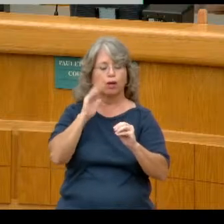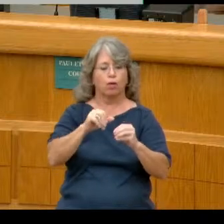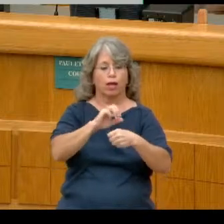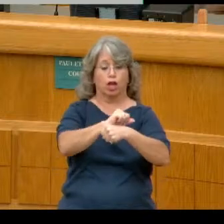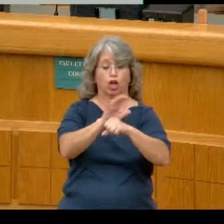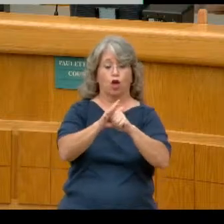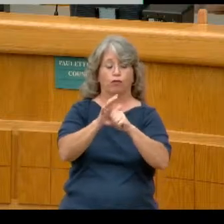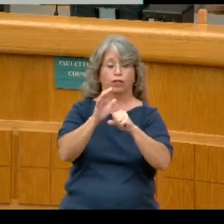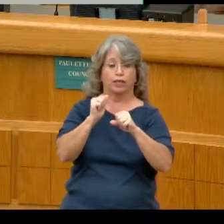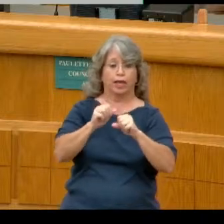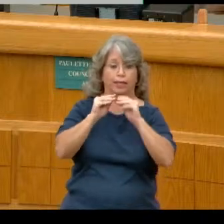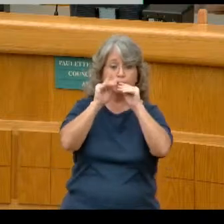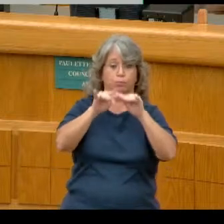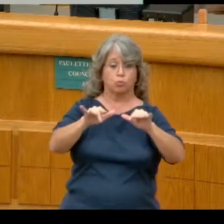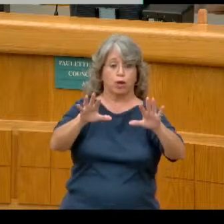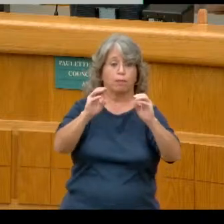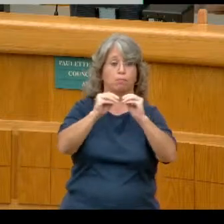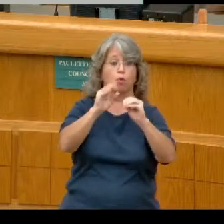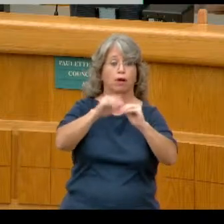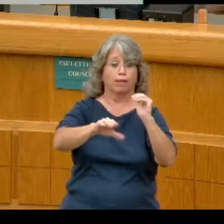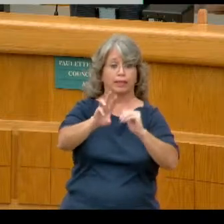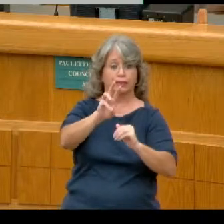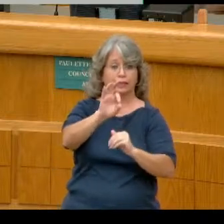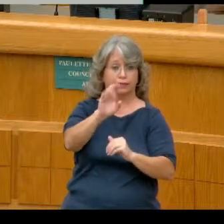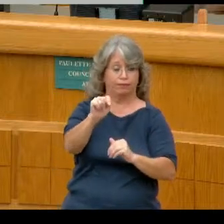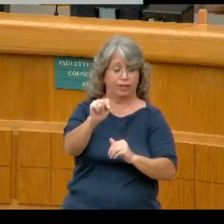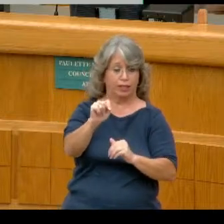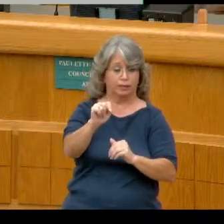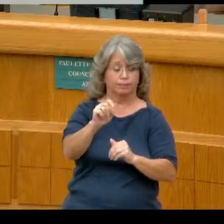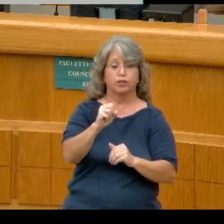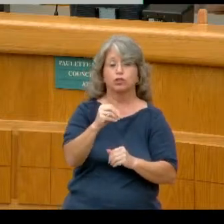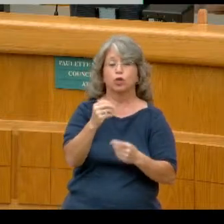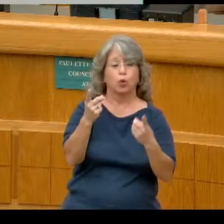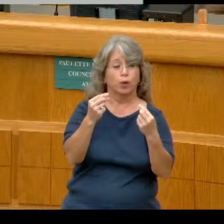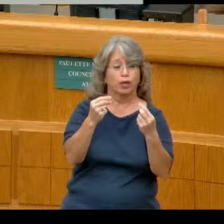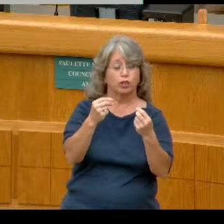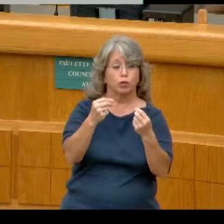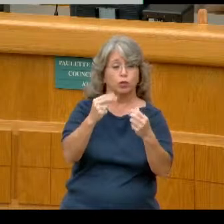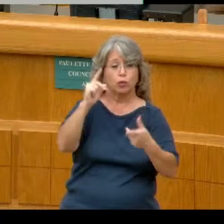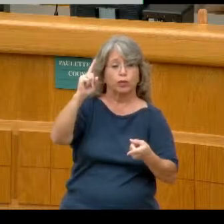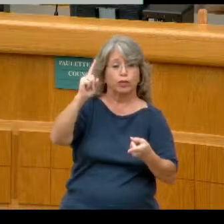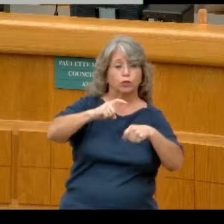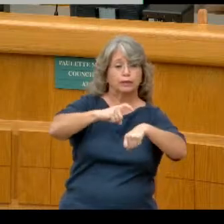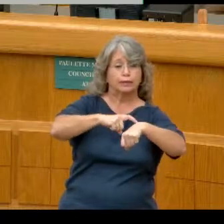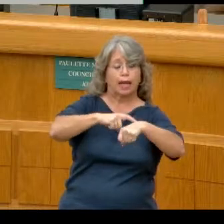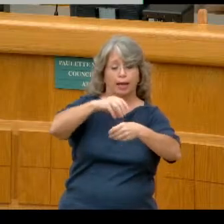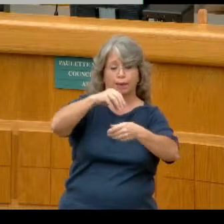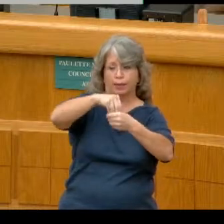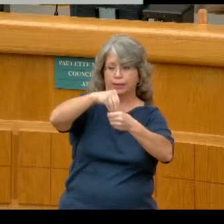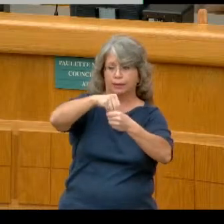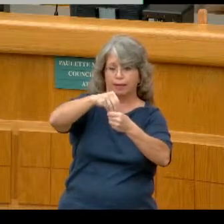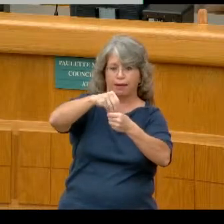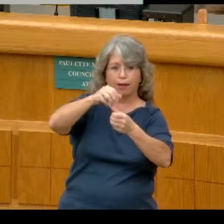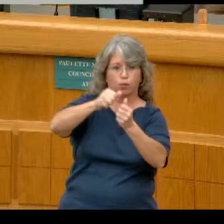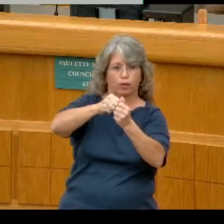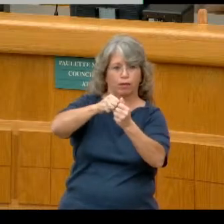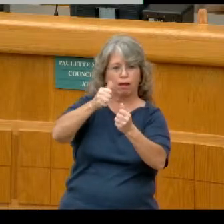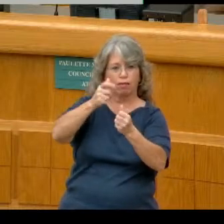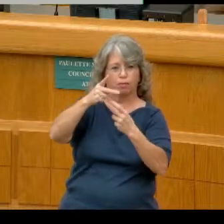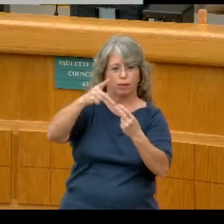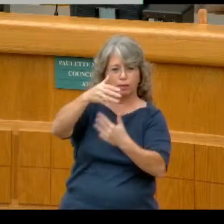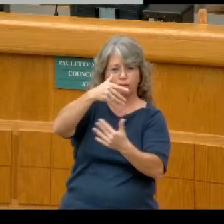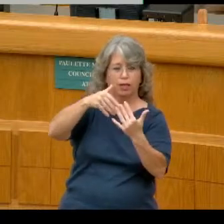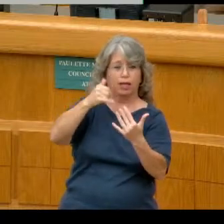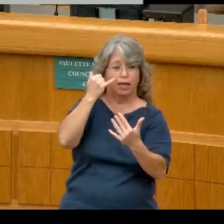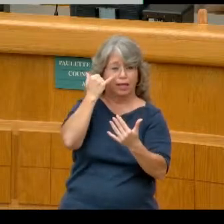6 feet indoors. So what do? Minimize your time indoors in public. If you're going out shopping, go and spend